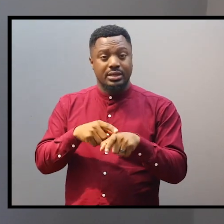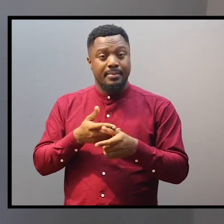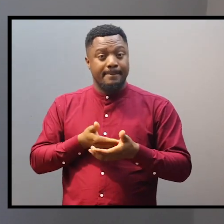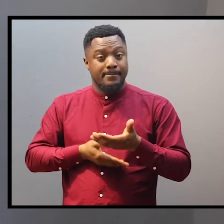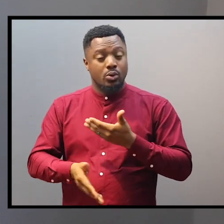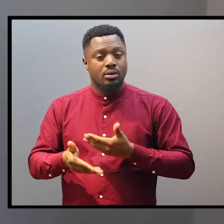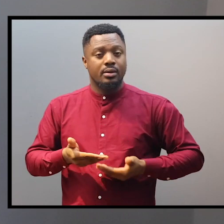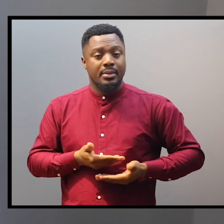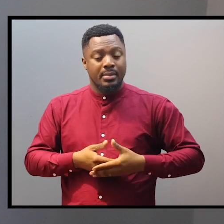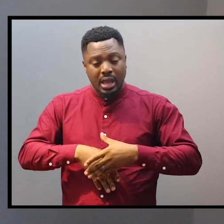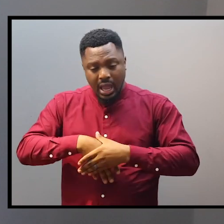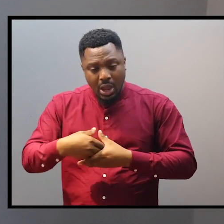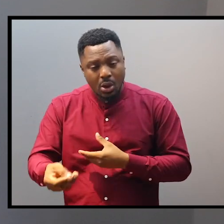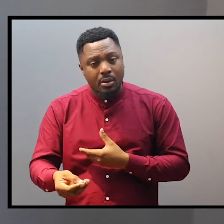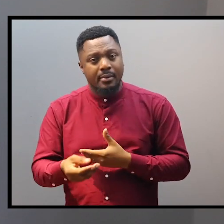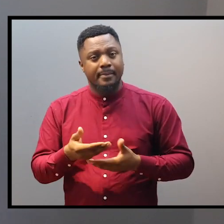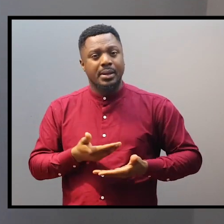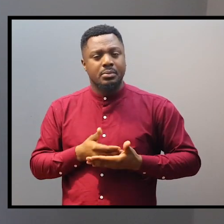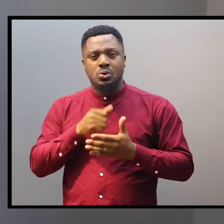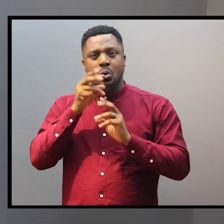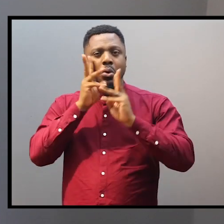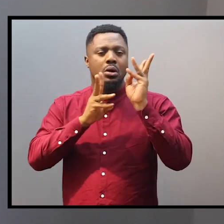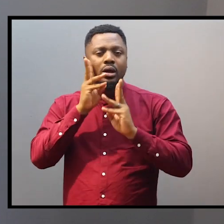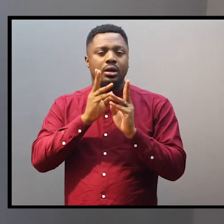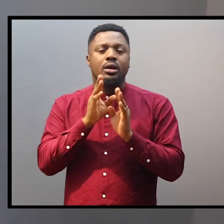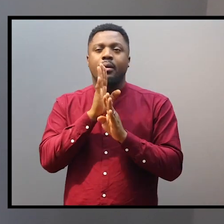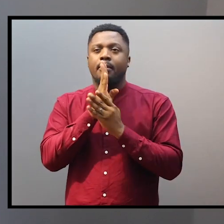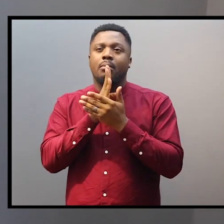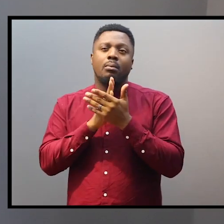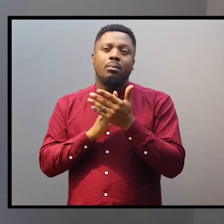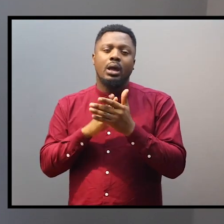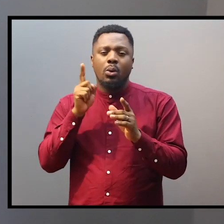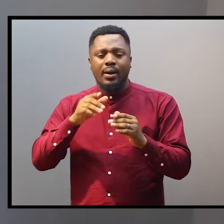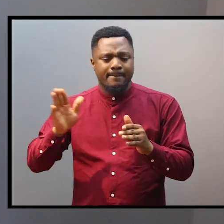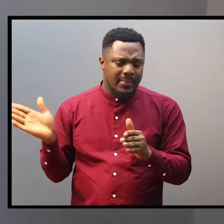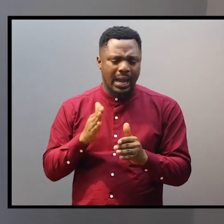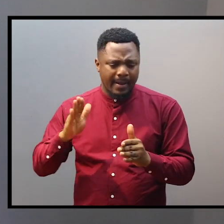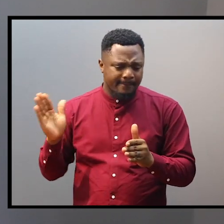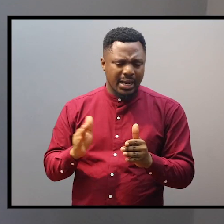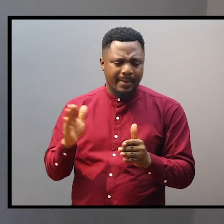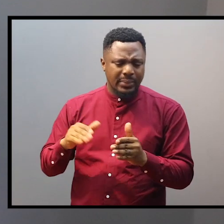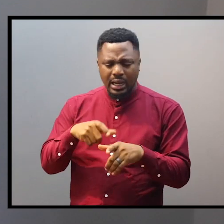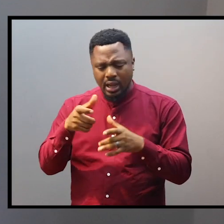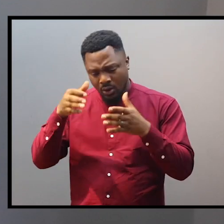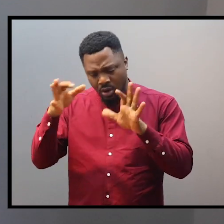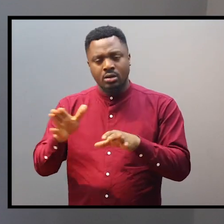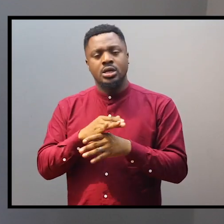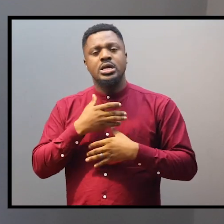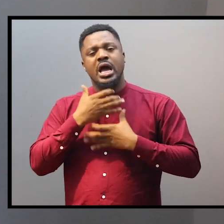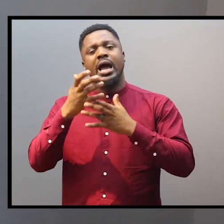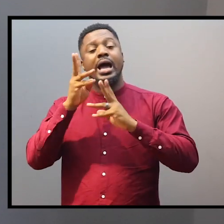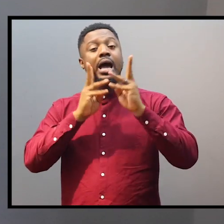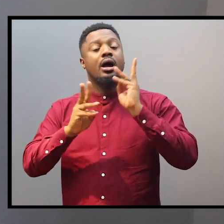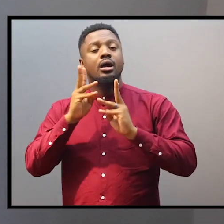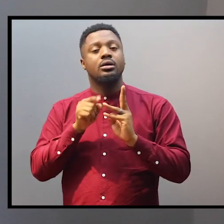during the labor, the child comes out and the child is not crying immediately. They have to um, do things to make sure that